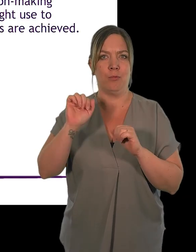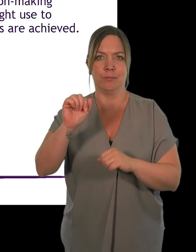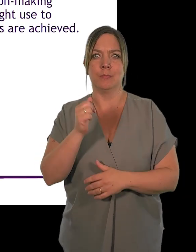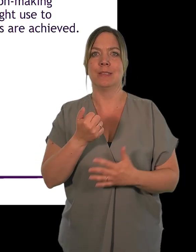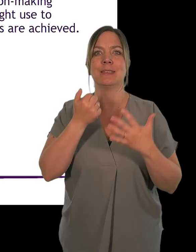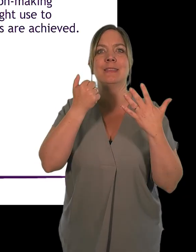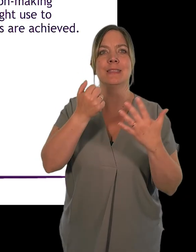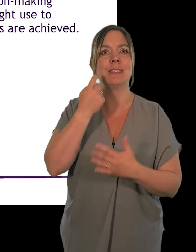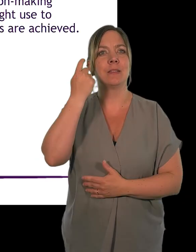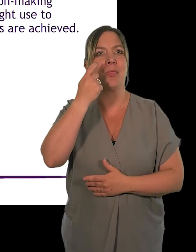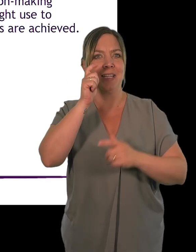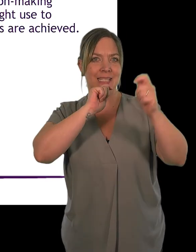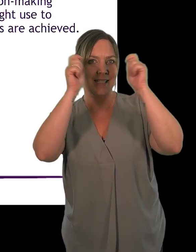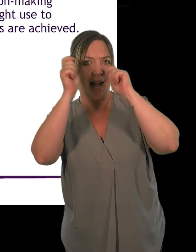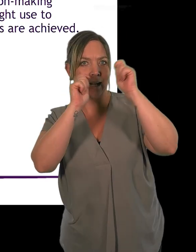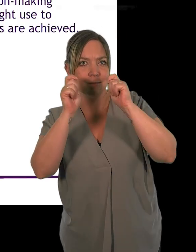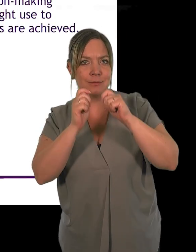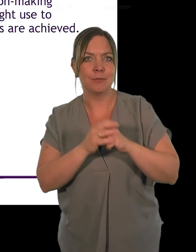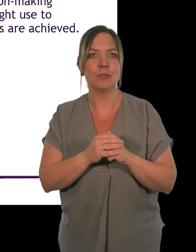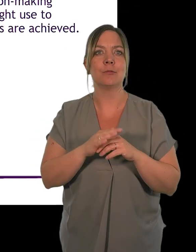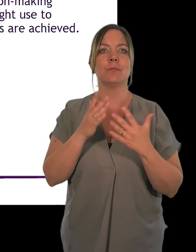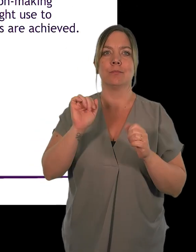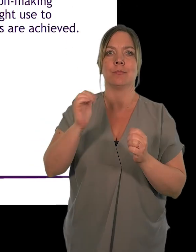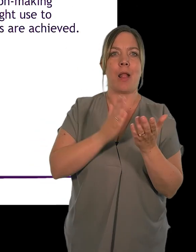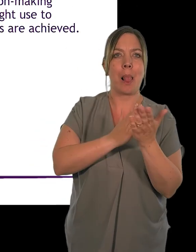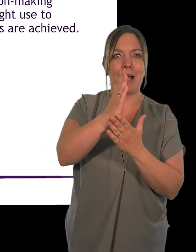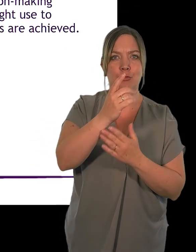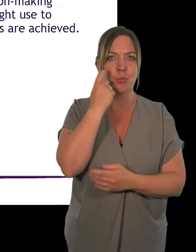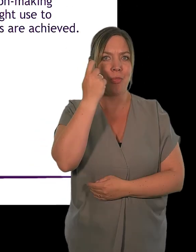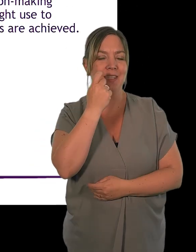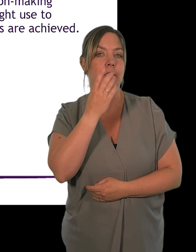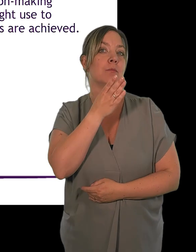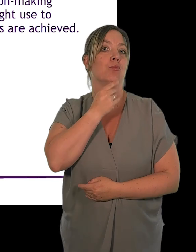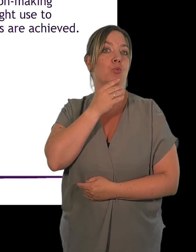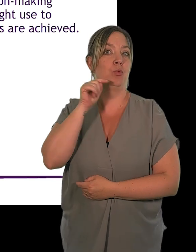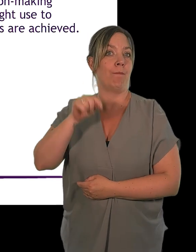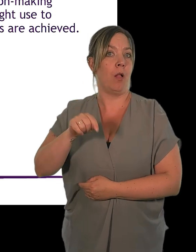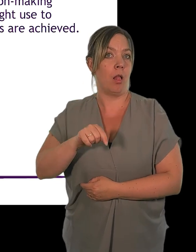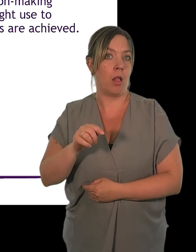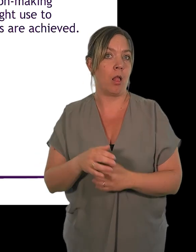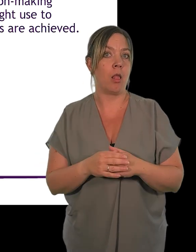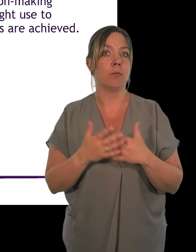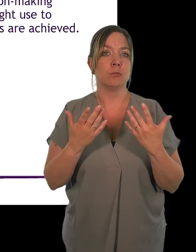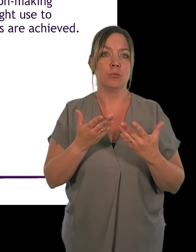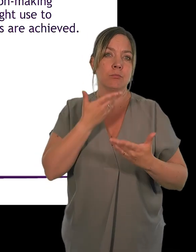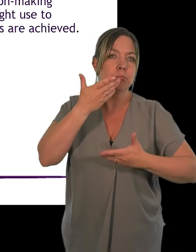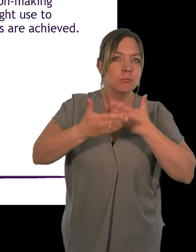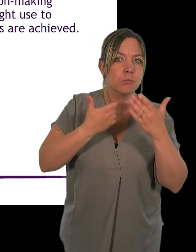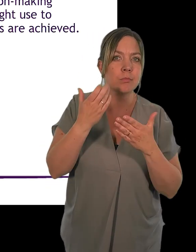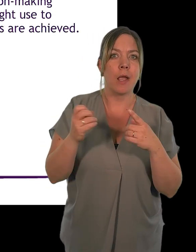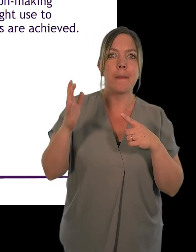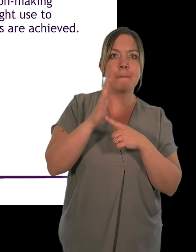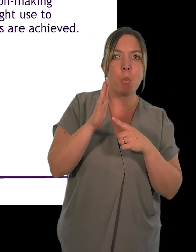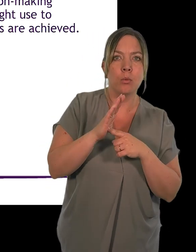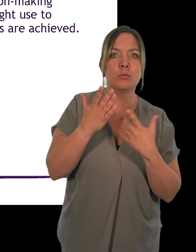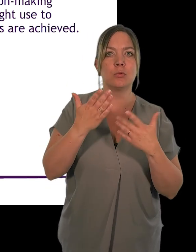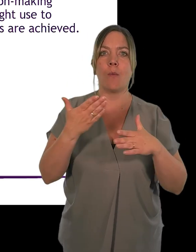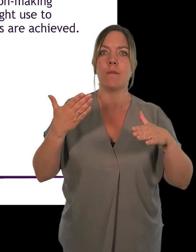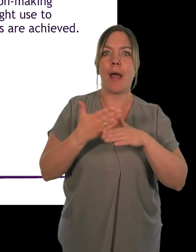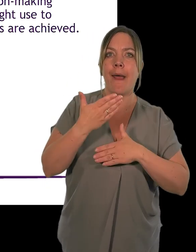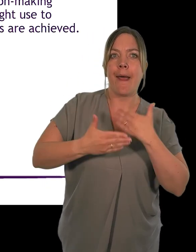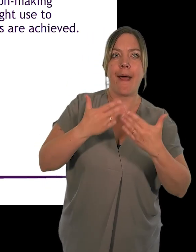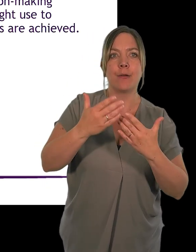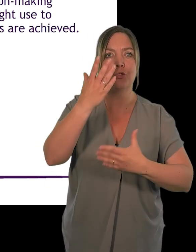here. Drawing on the importance of action learning groups when planning and problem